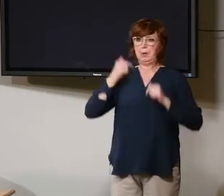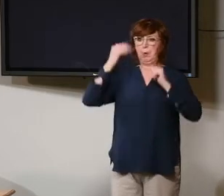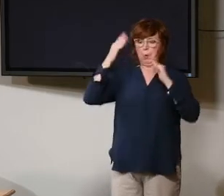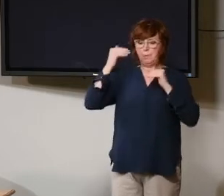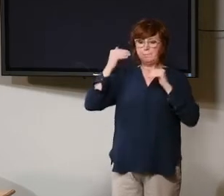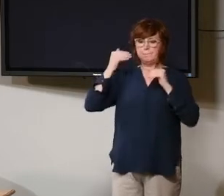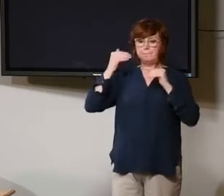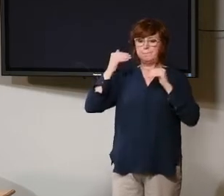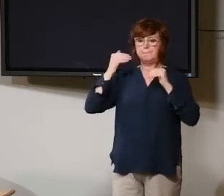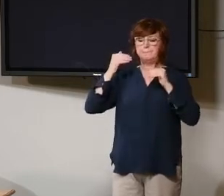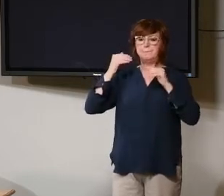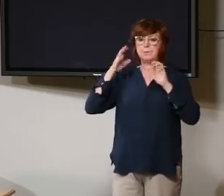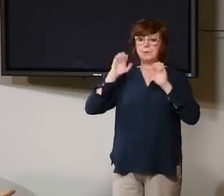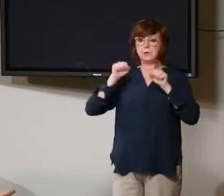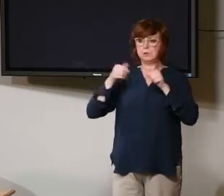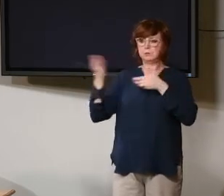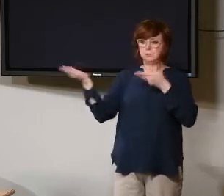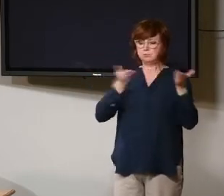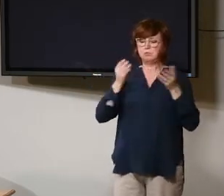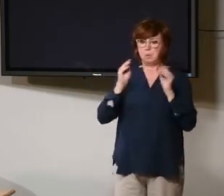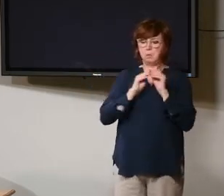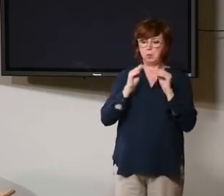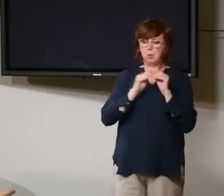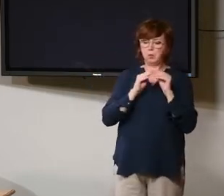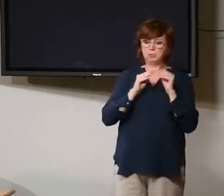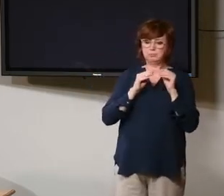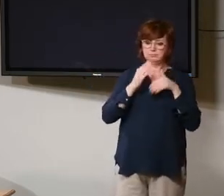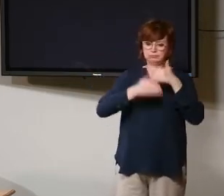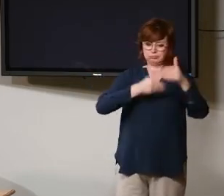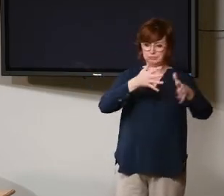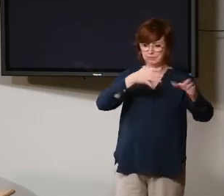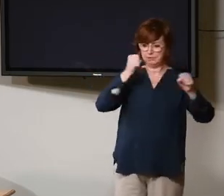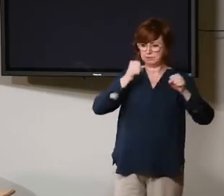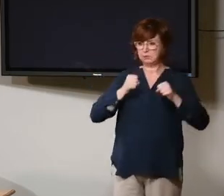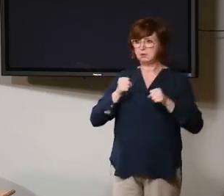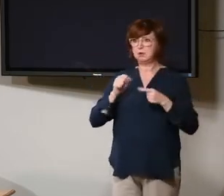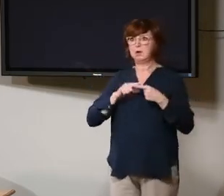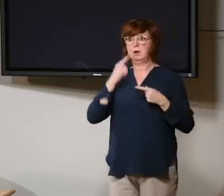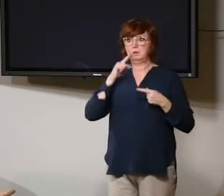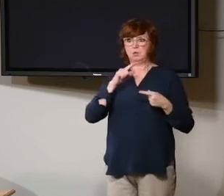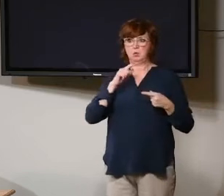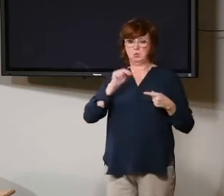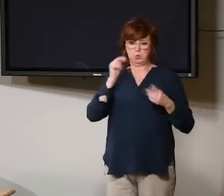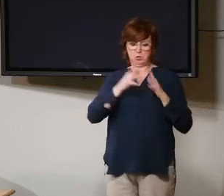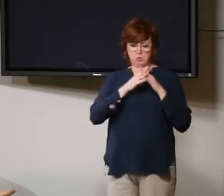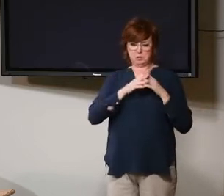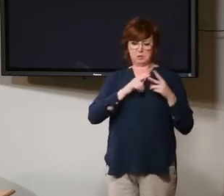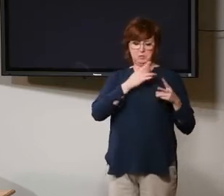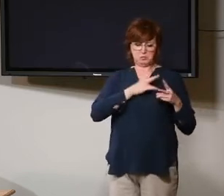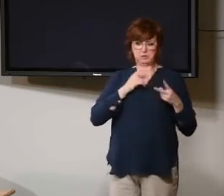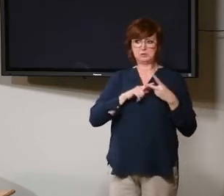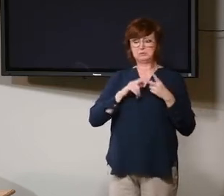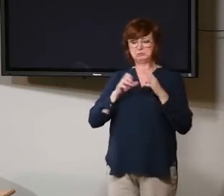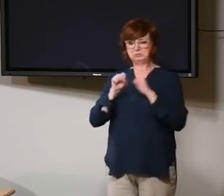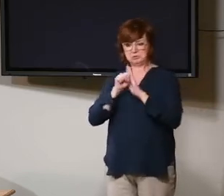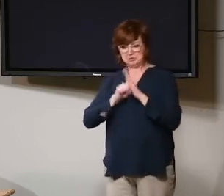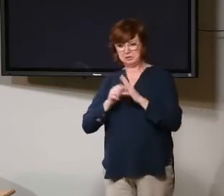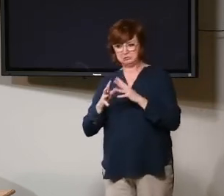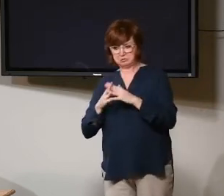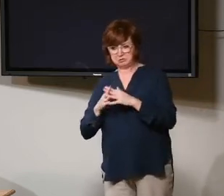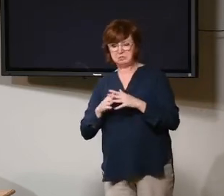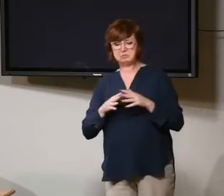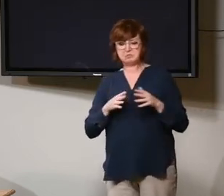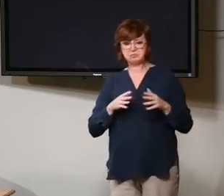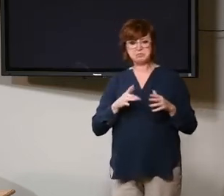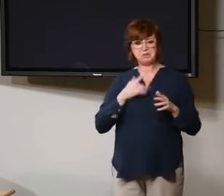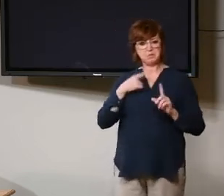fairness, I think many jurisdictions, in particular provinces and states in North America, are hopeful of that, and I believe it will. In saying